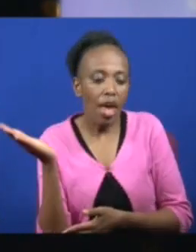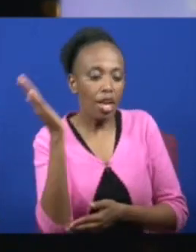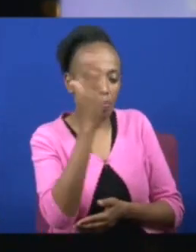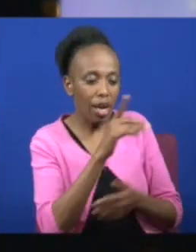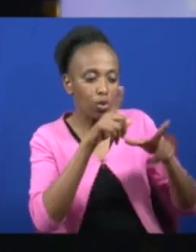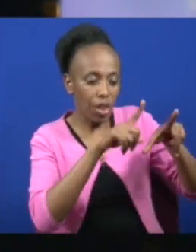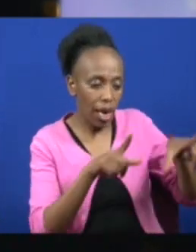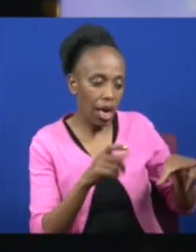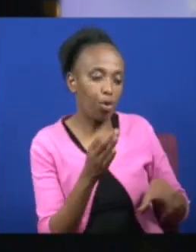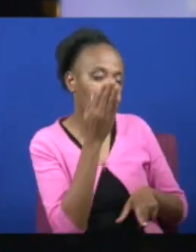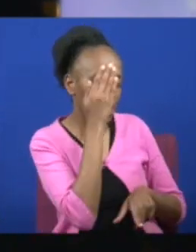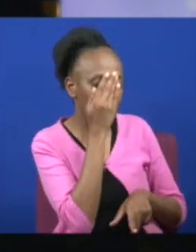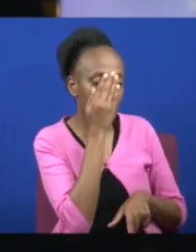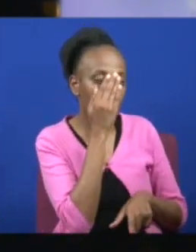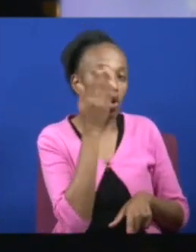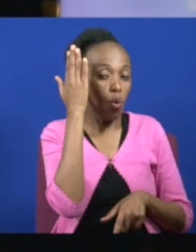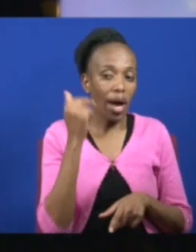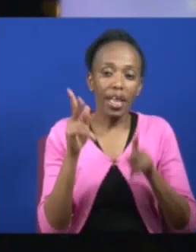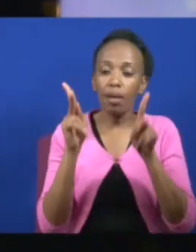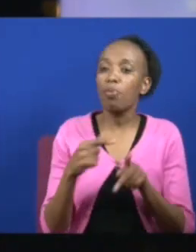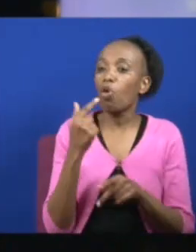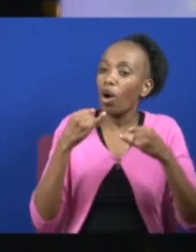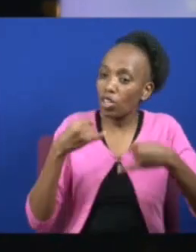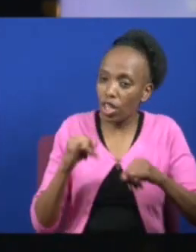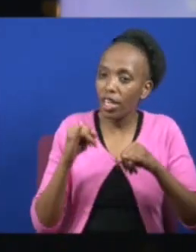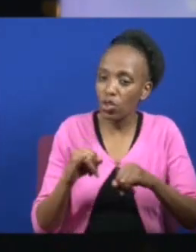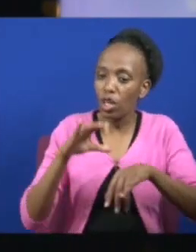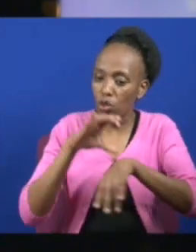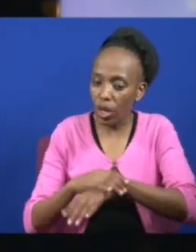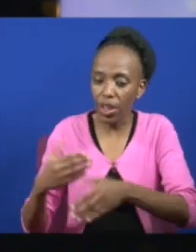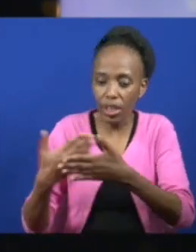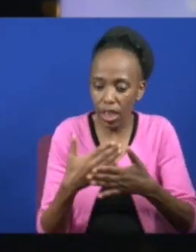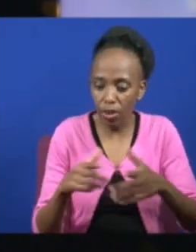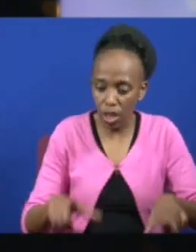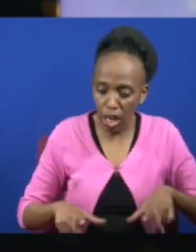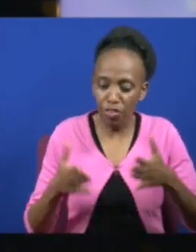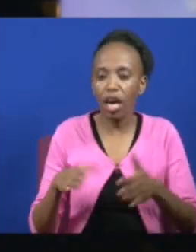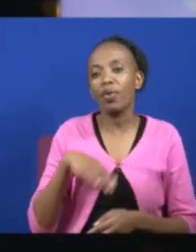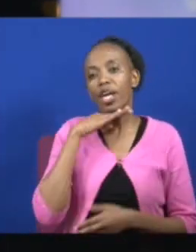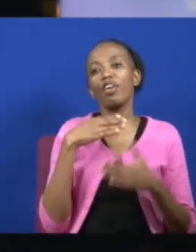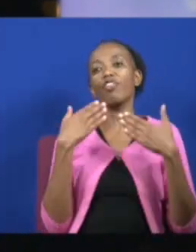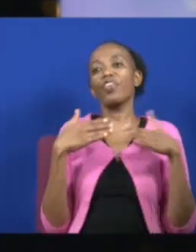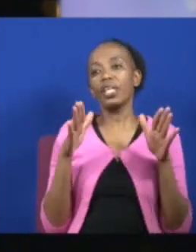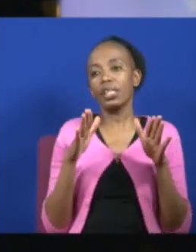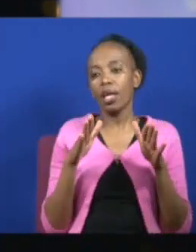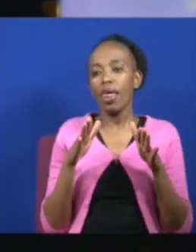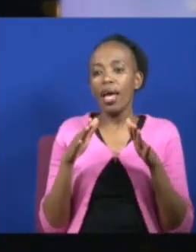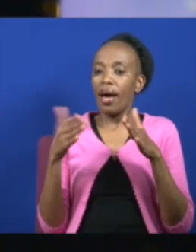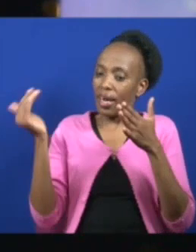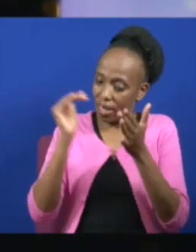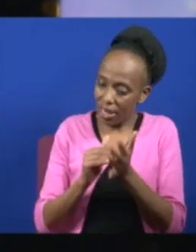to the land of Israel, for those who were trying to take the child's life are dead." So he got